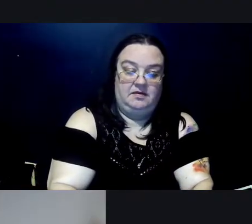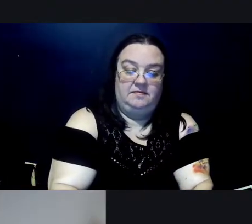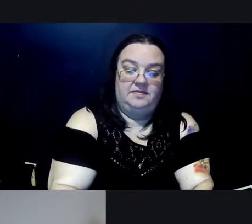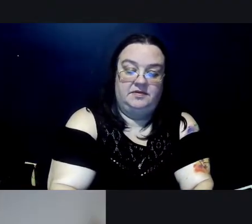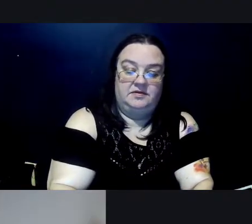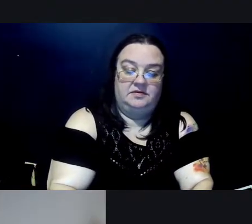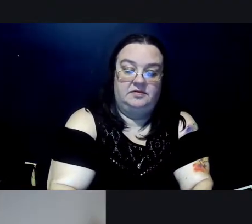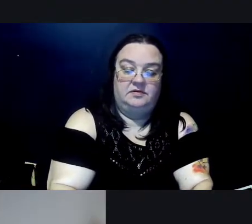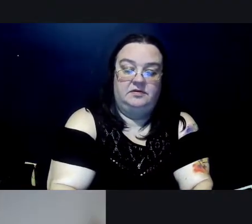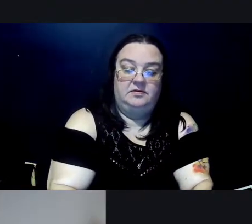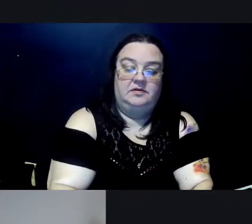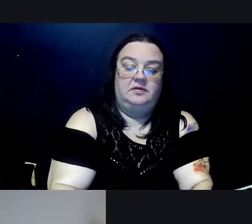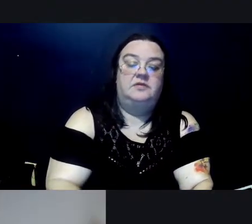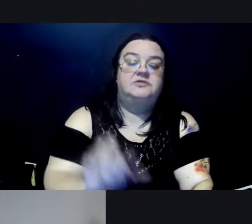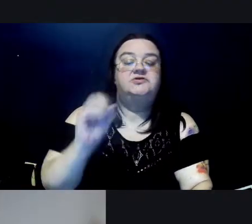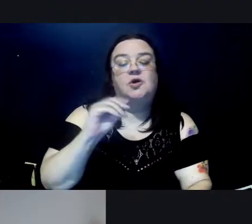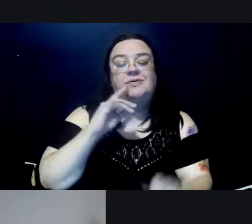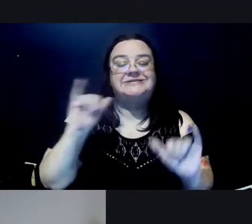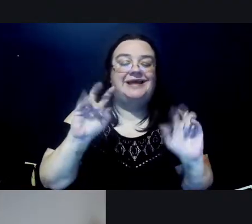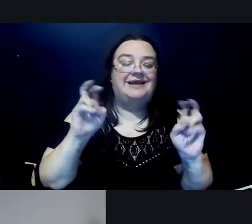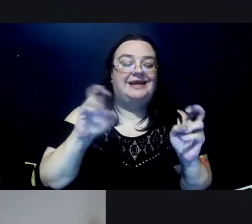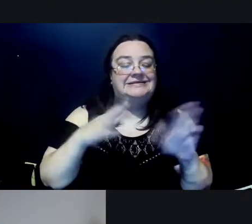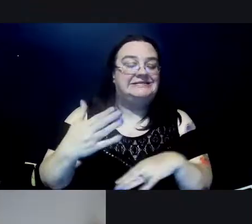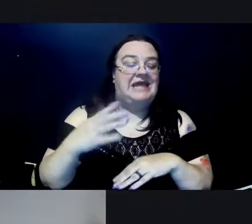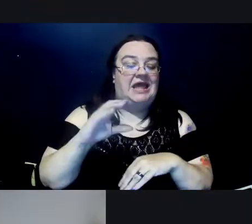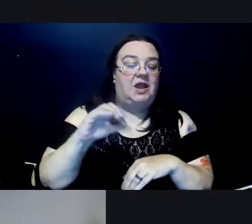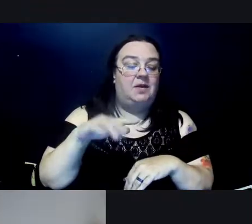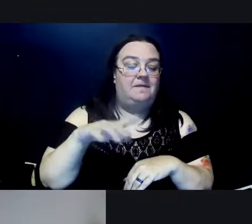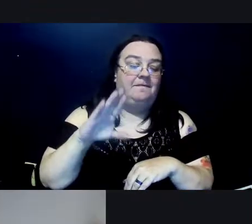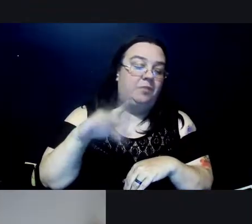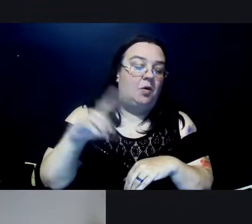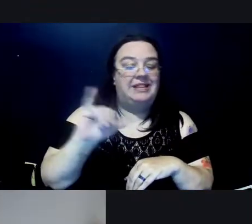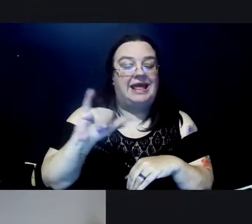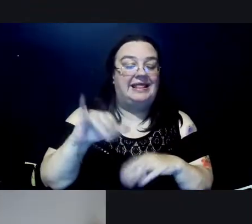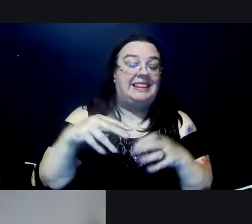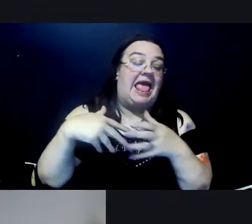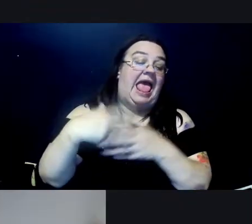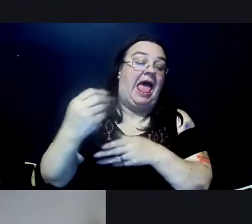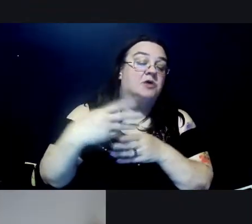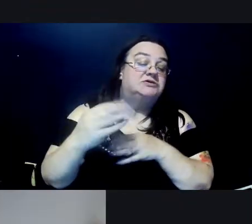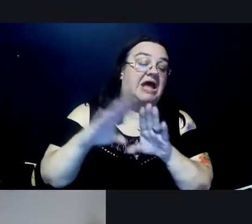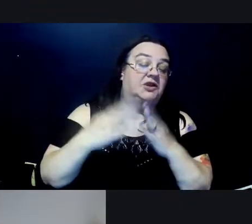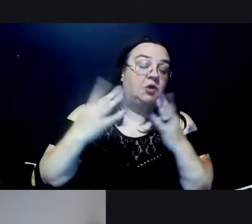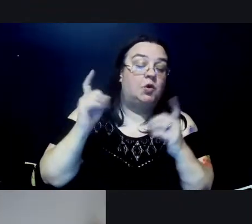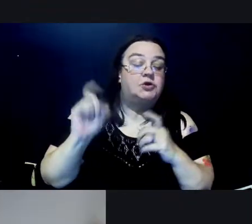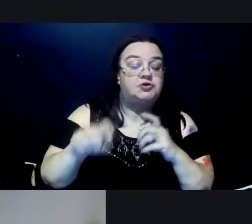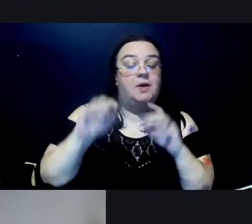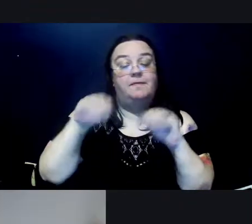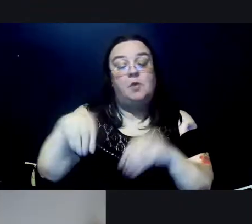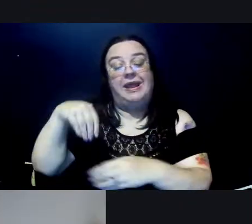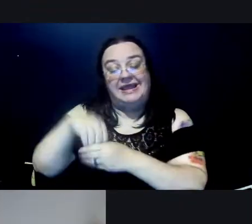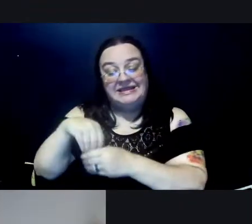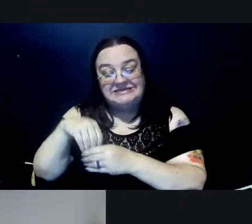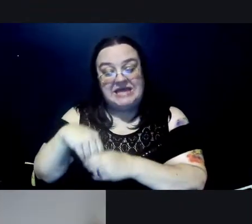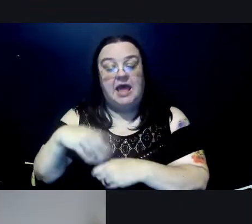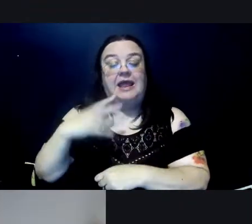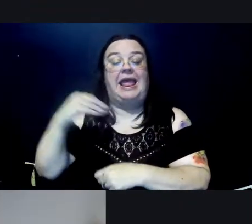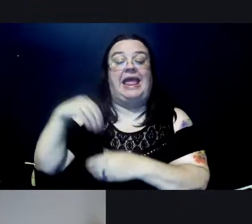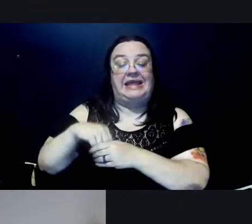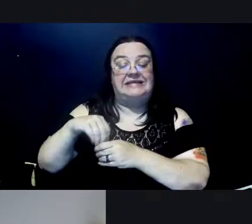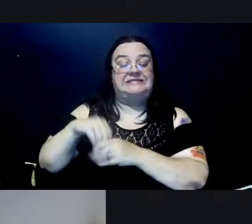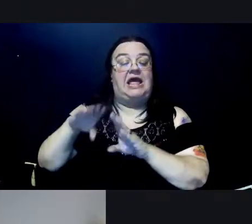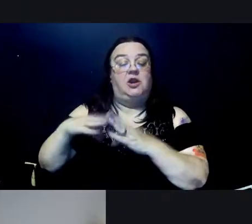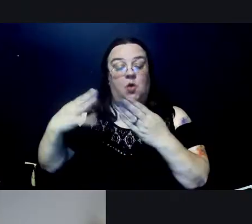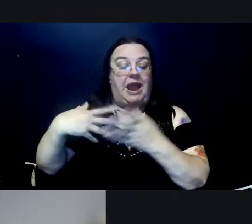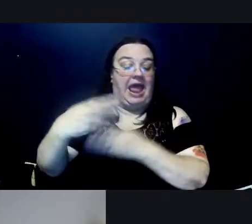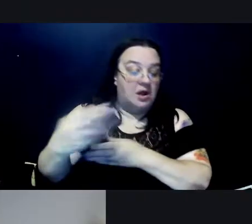sort of like the outside door should have been put on the inside, and the inside door onto the outside. And then there's a mag lock